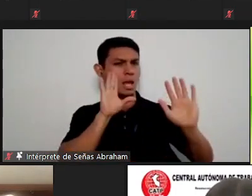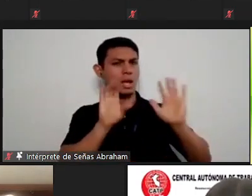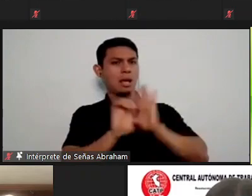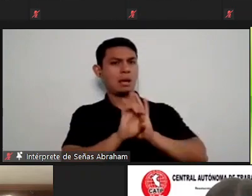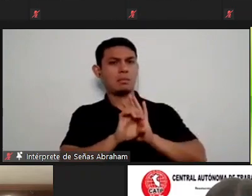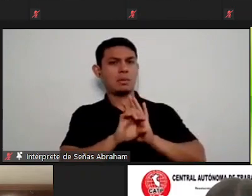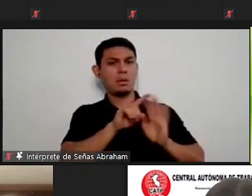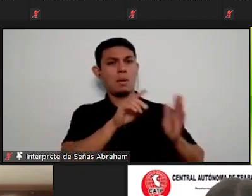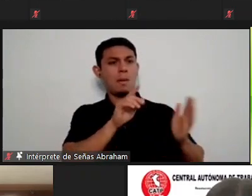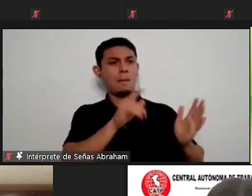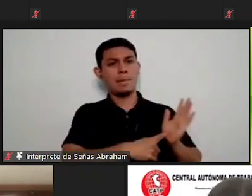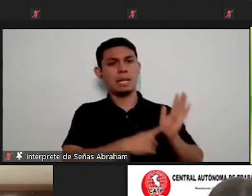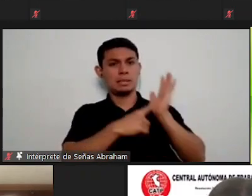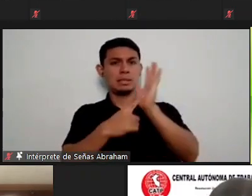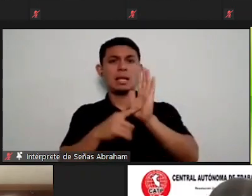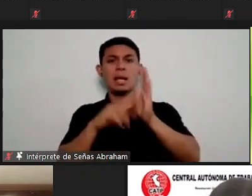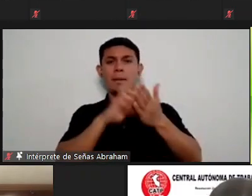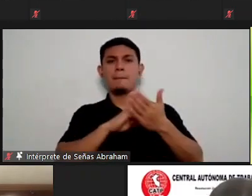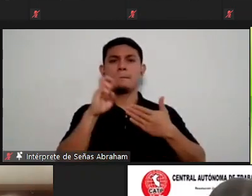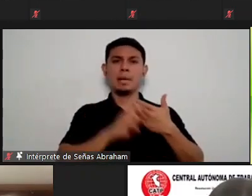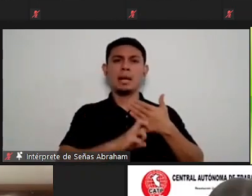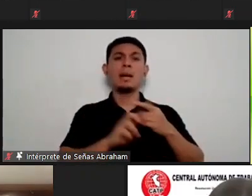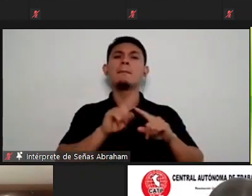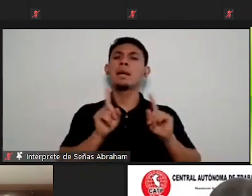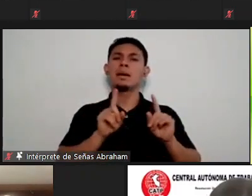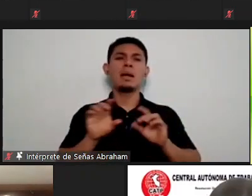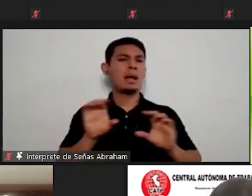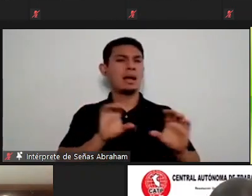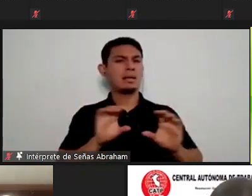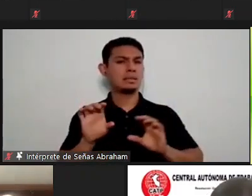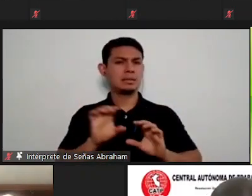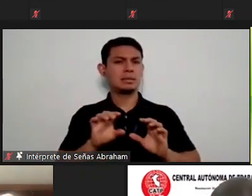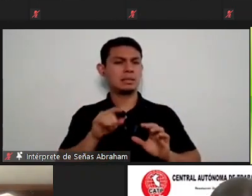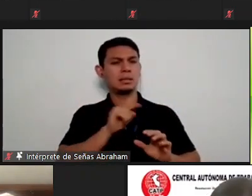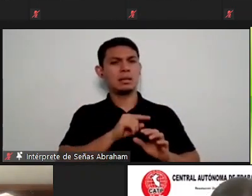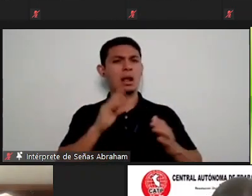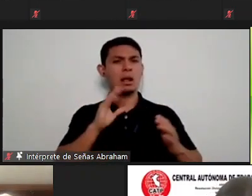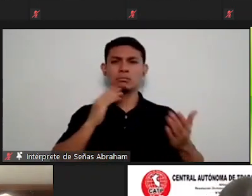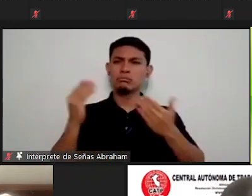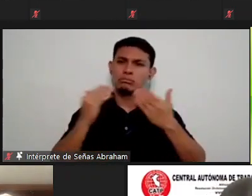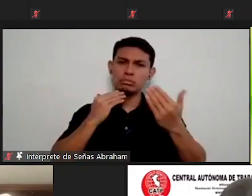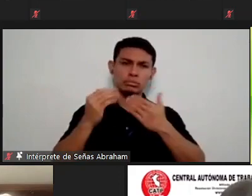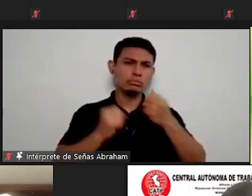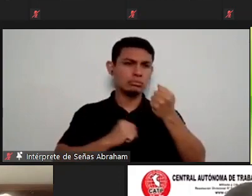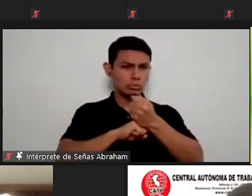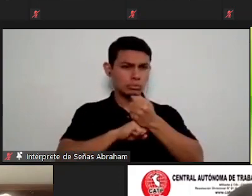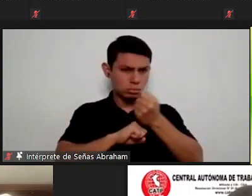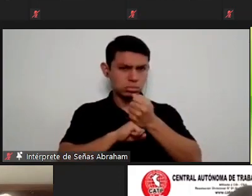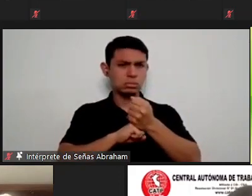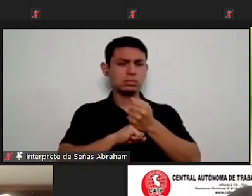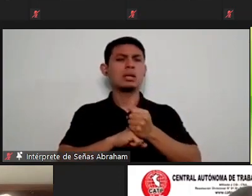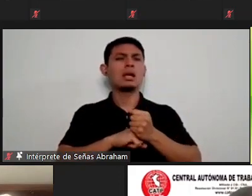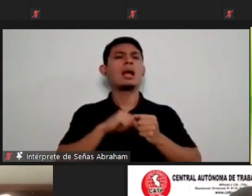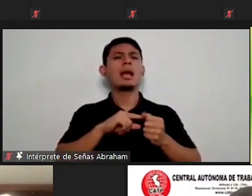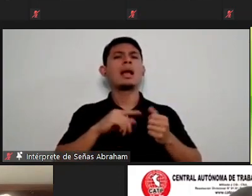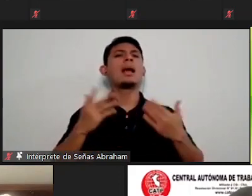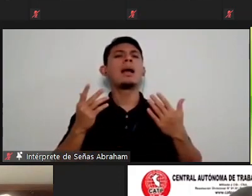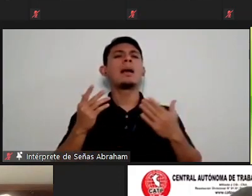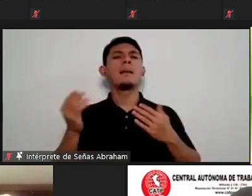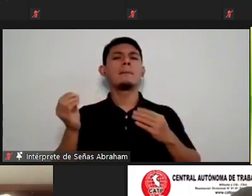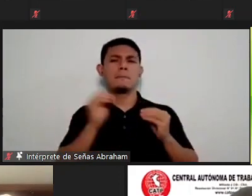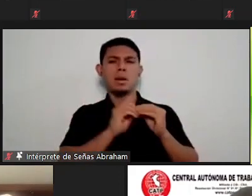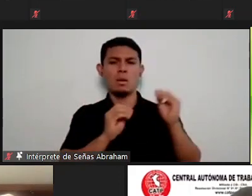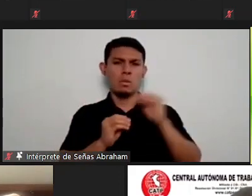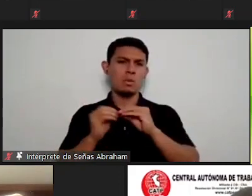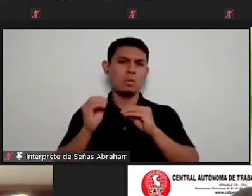but by doing so through a sustained dialogue which was constructed in a broad participatory consensual